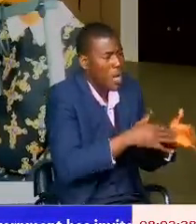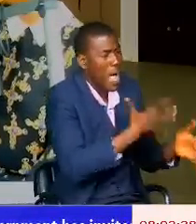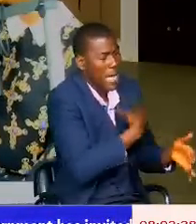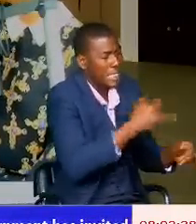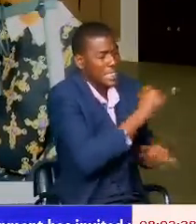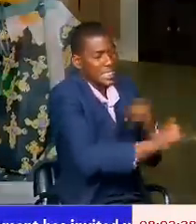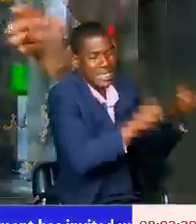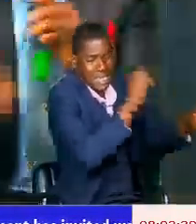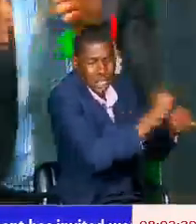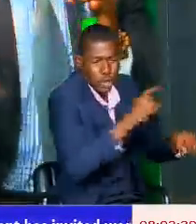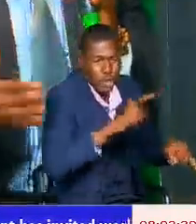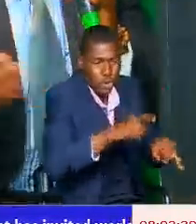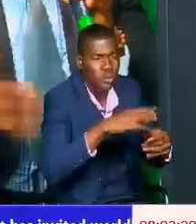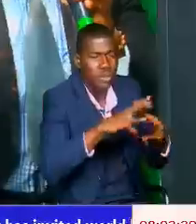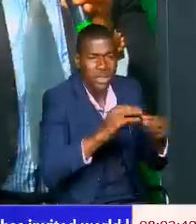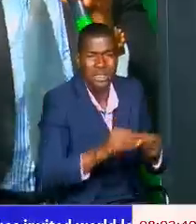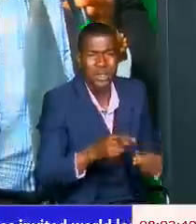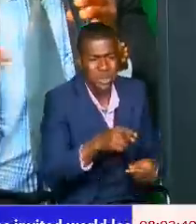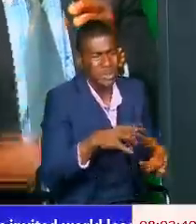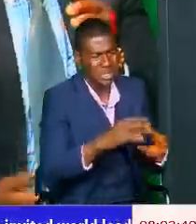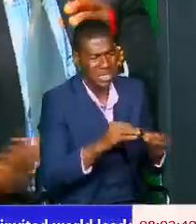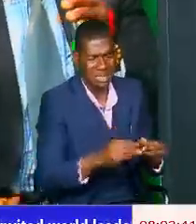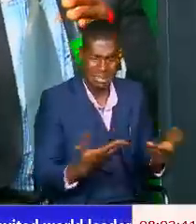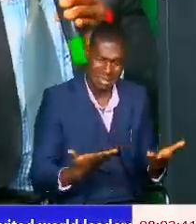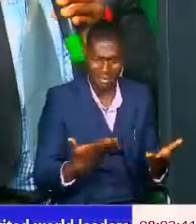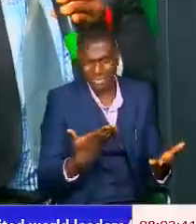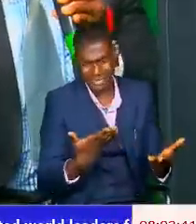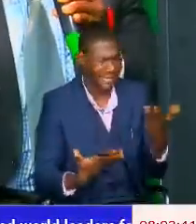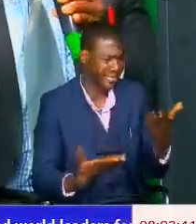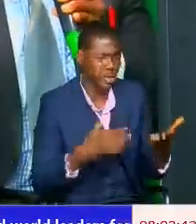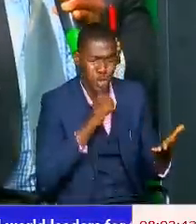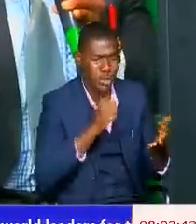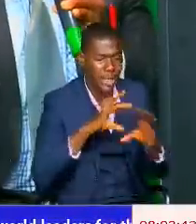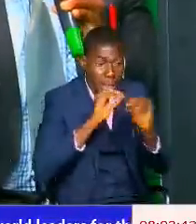see discrepancies. Where the discrepancies there? Can't tell us. We don't know.